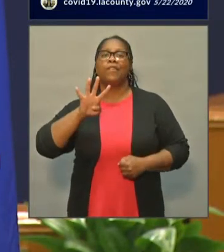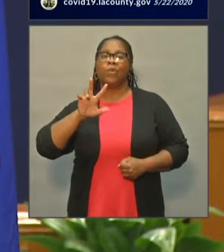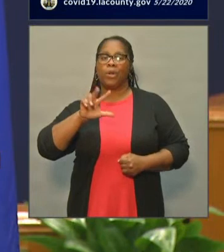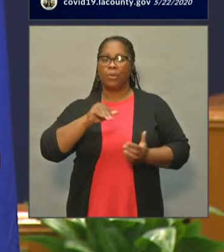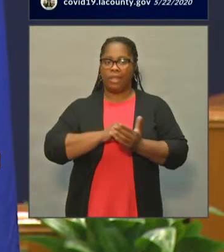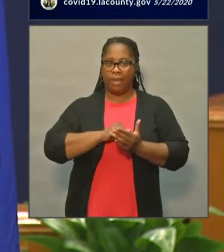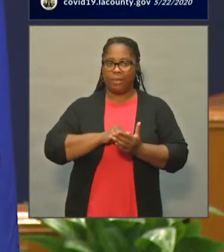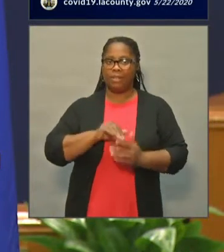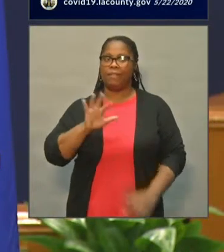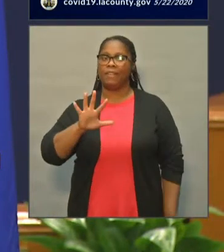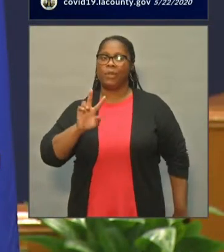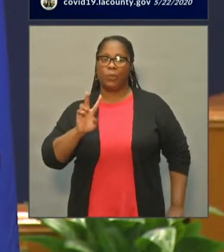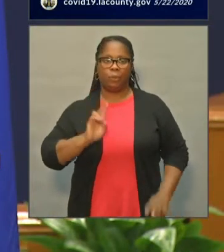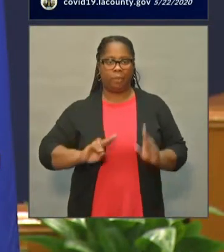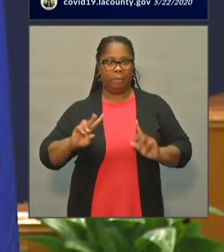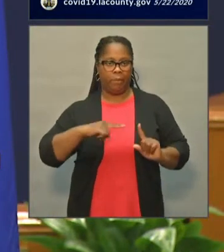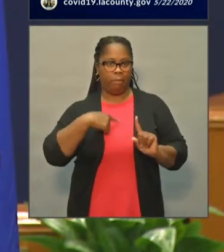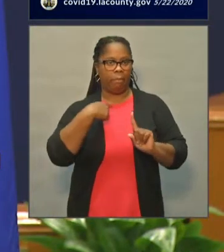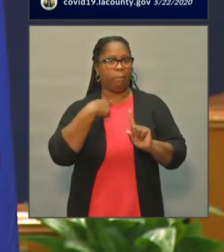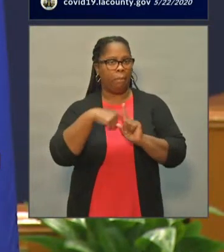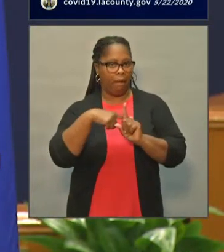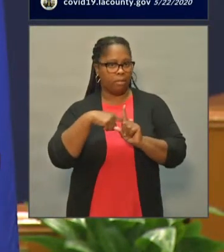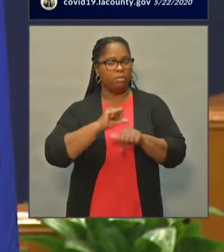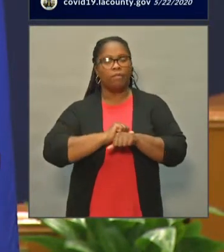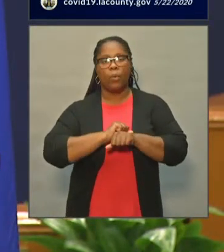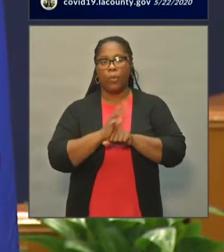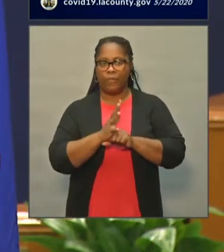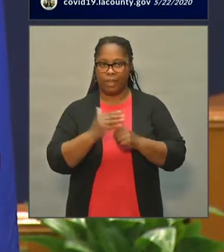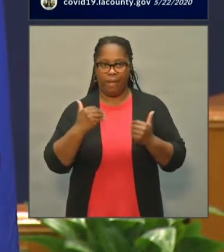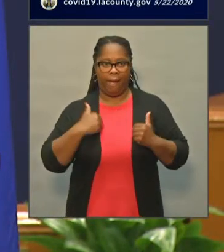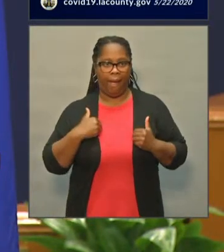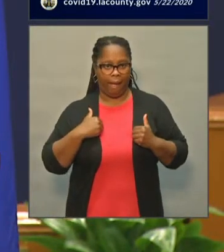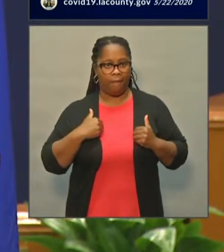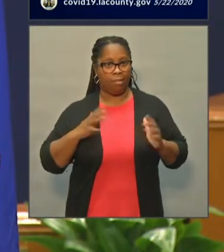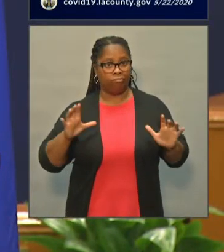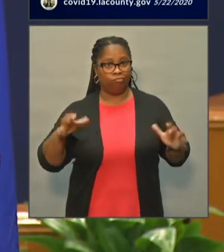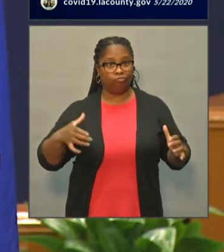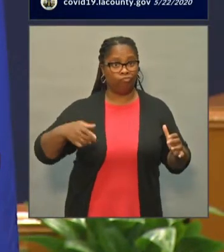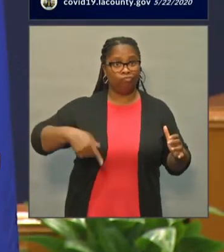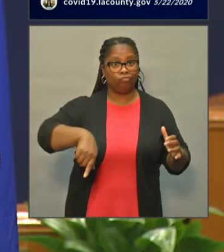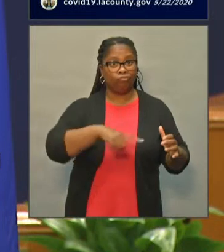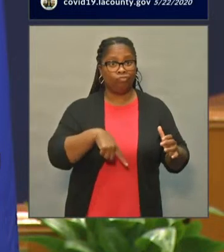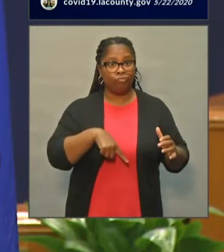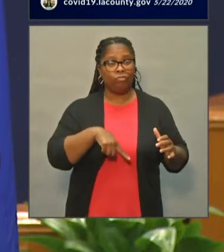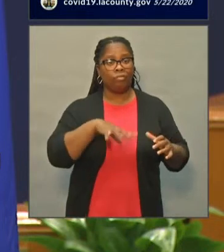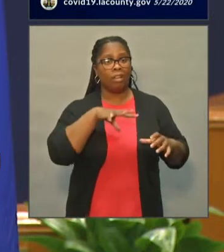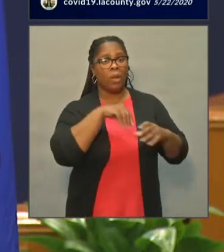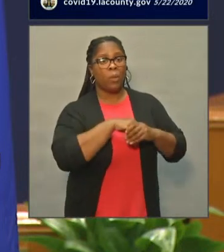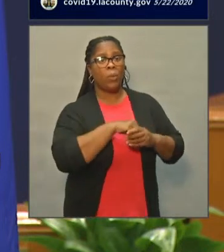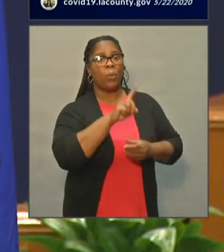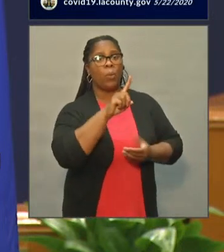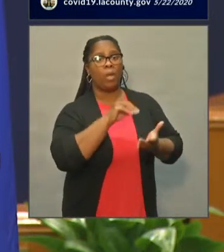43,052. The 43,052 total cases we're reporting includes